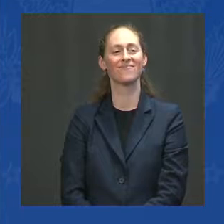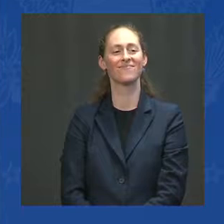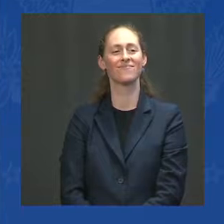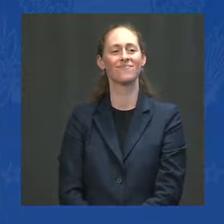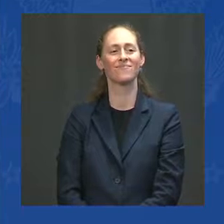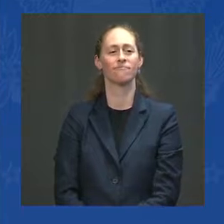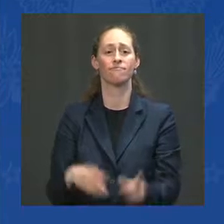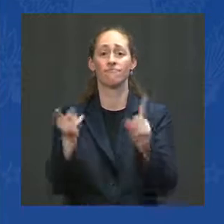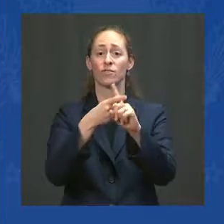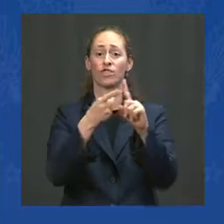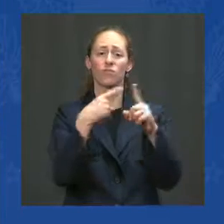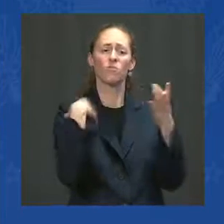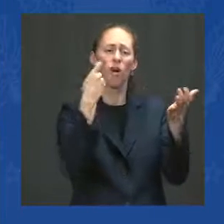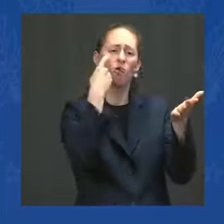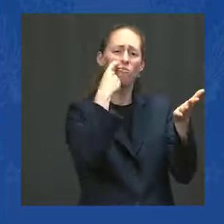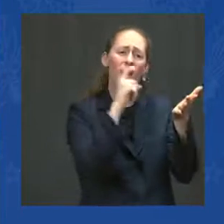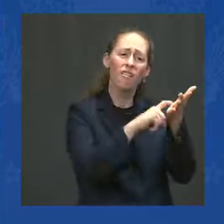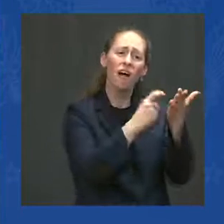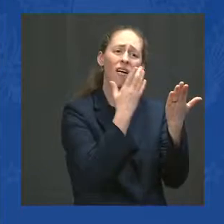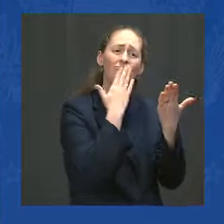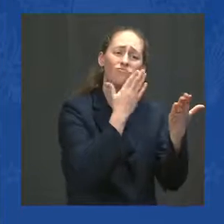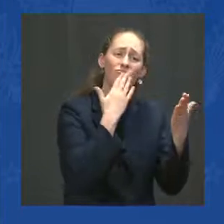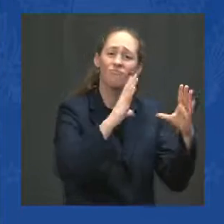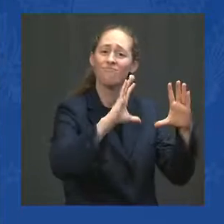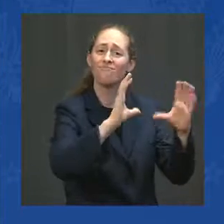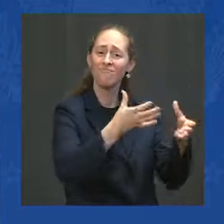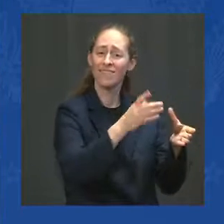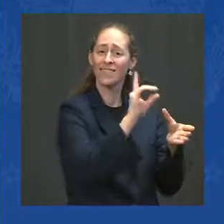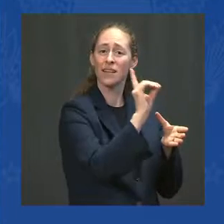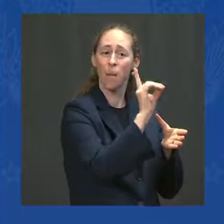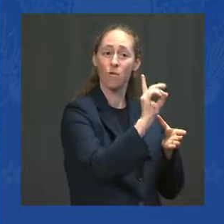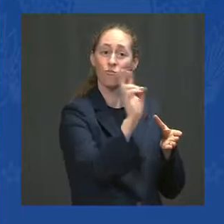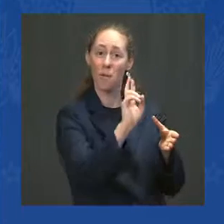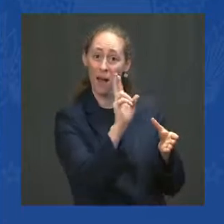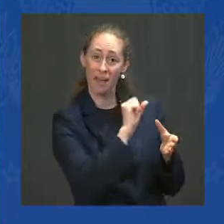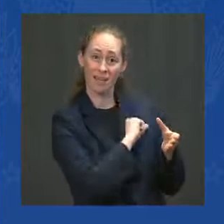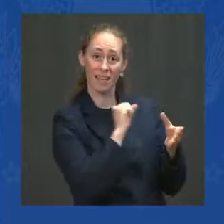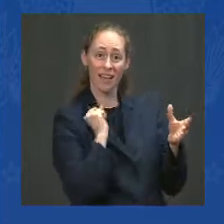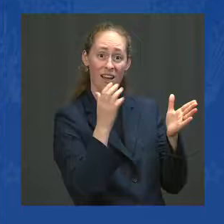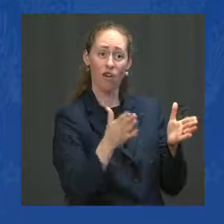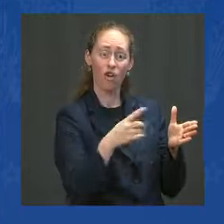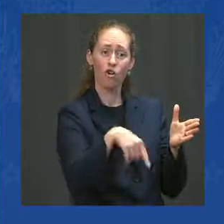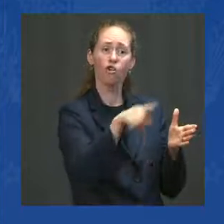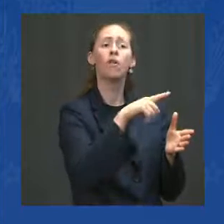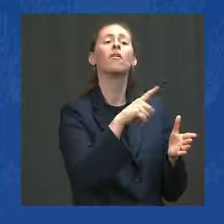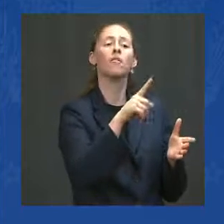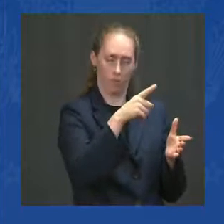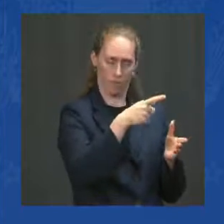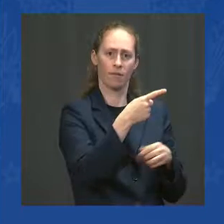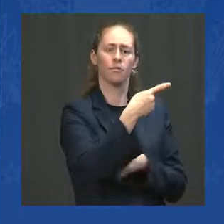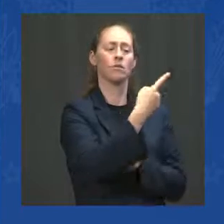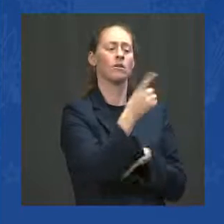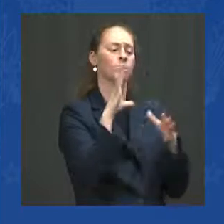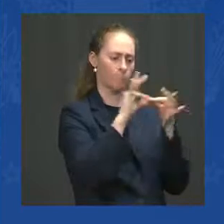senators, Democrats and Republicans, for doing what they told me they would do.